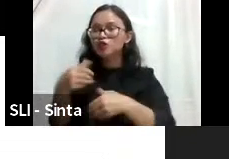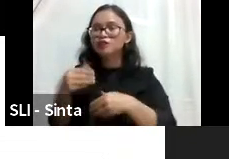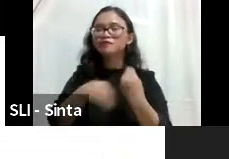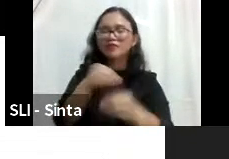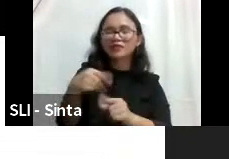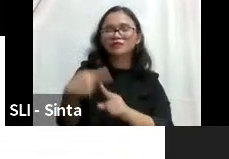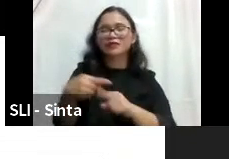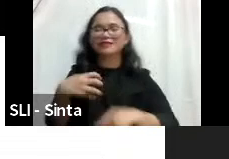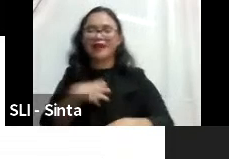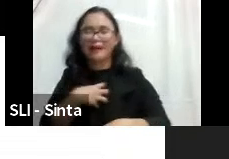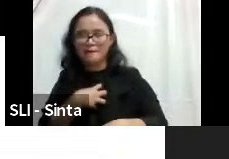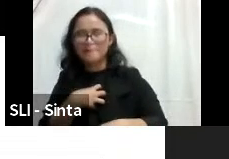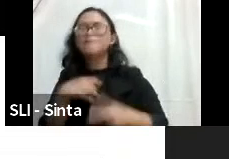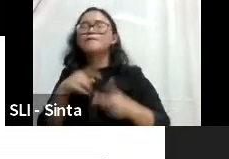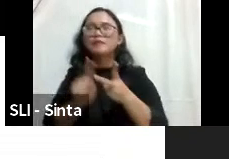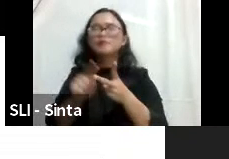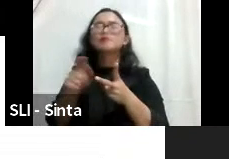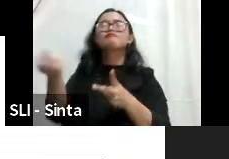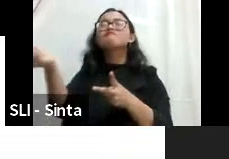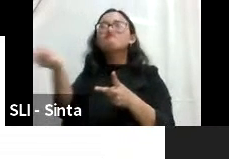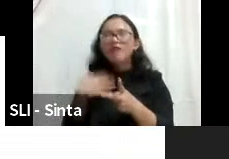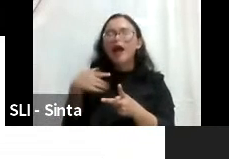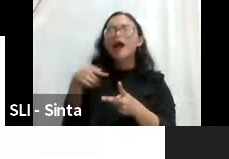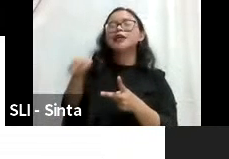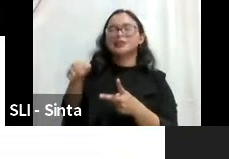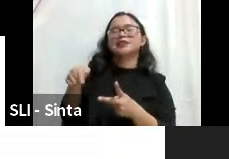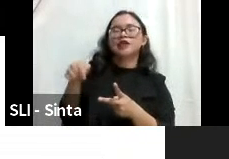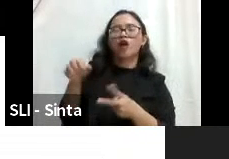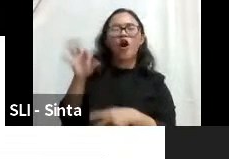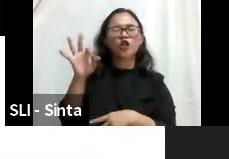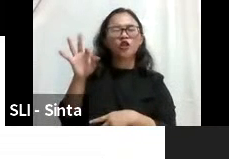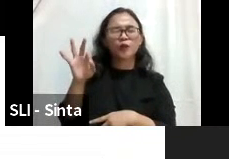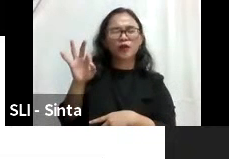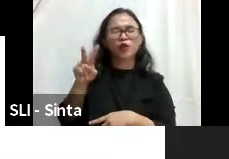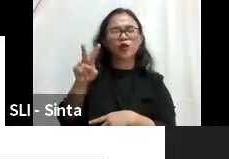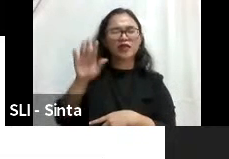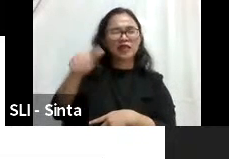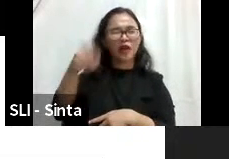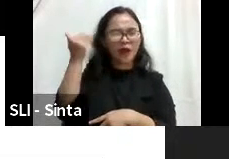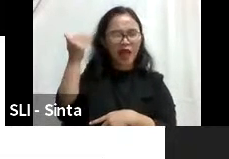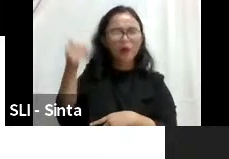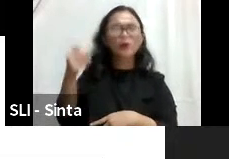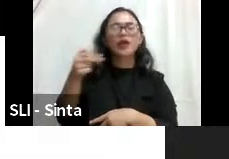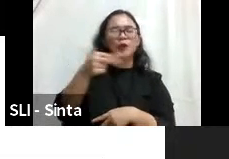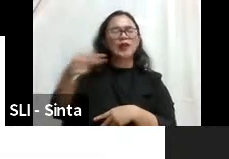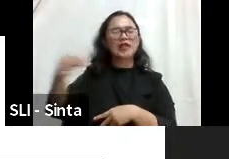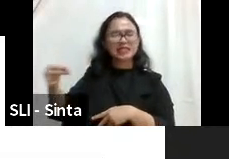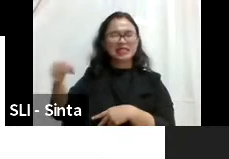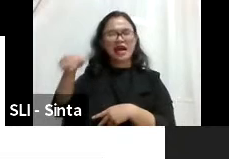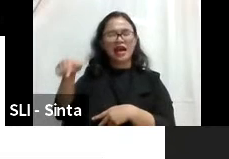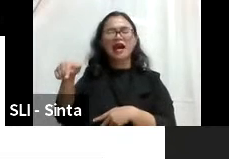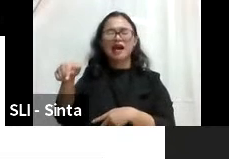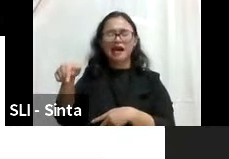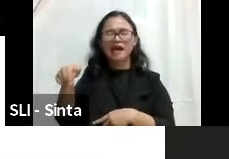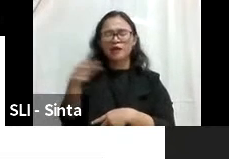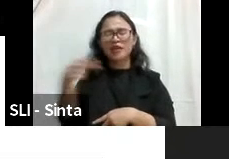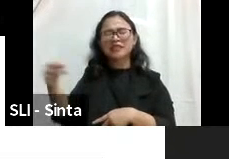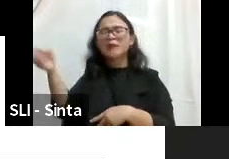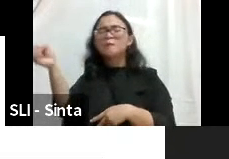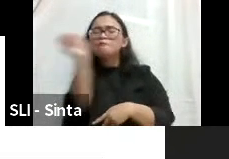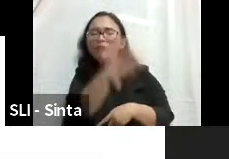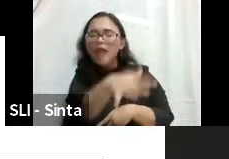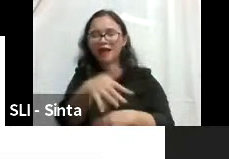to learn that in October Last year the Indonesian government announced that it would develop a